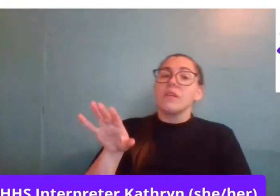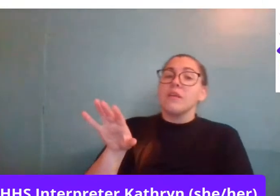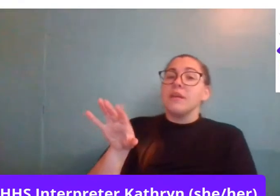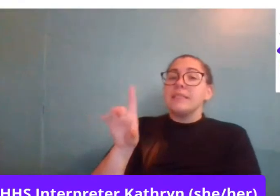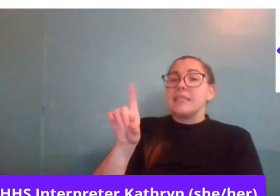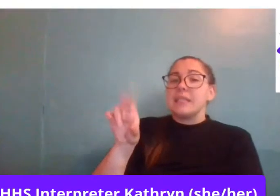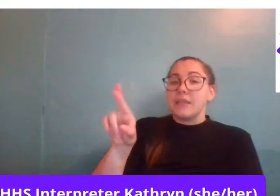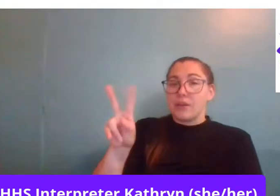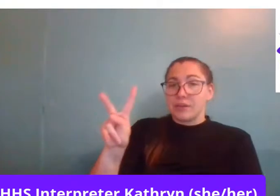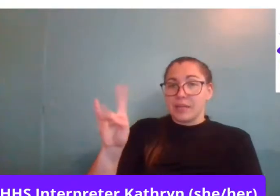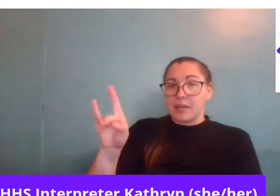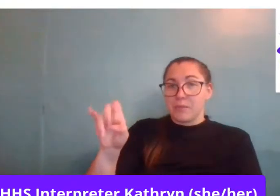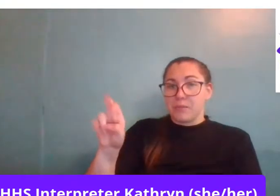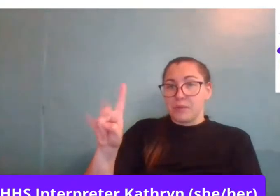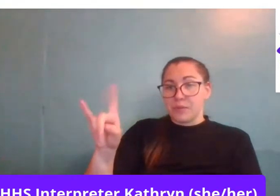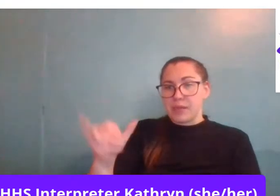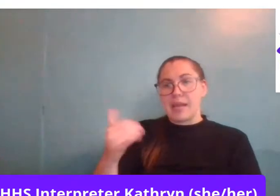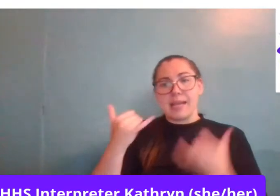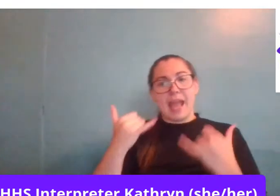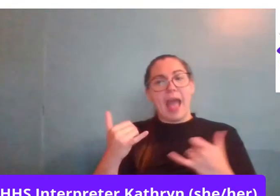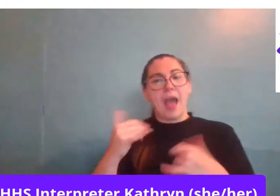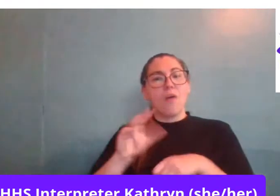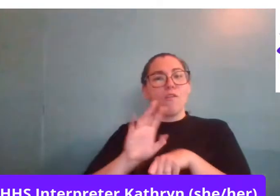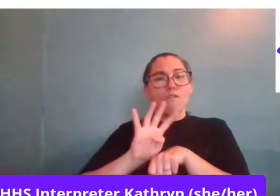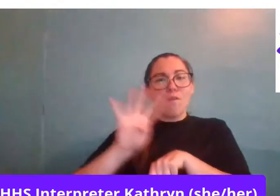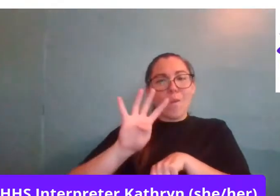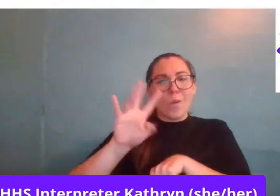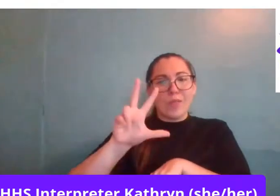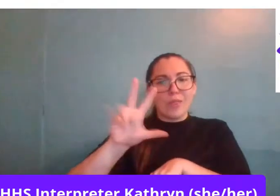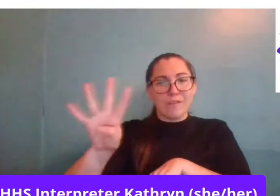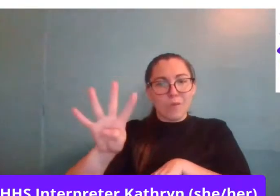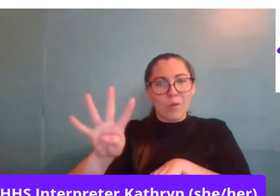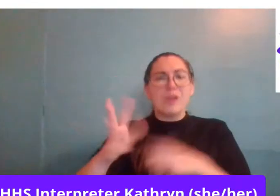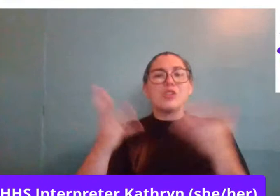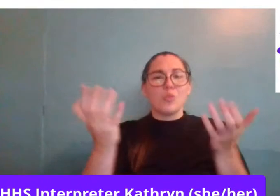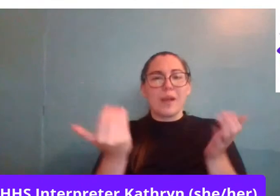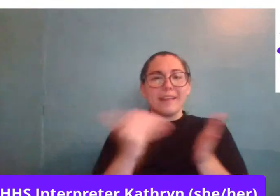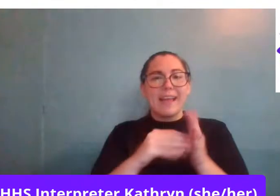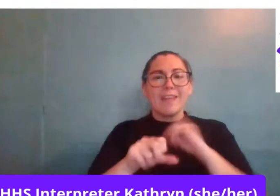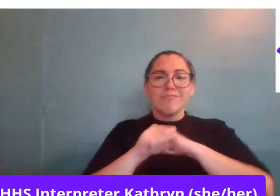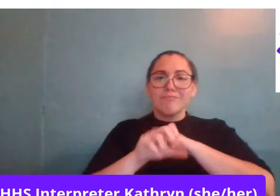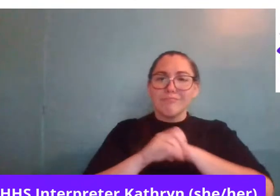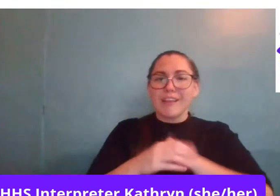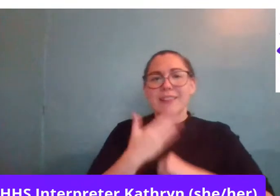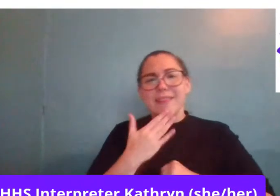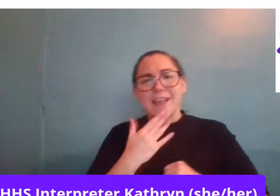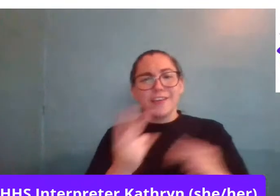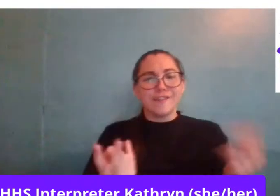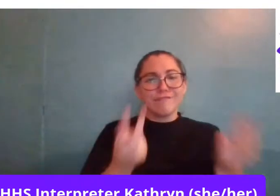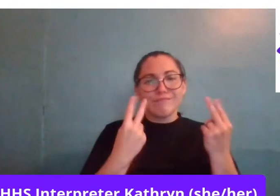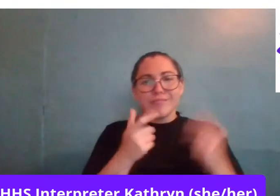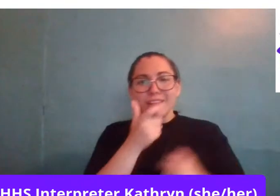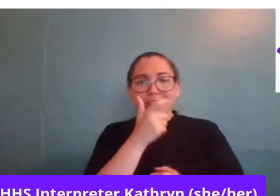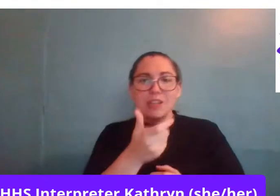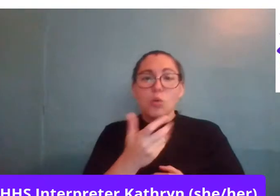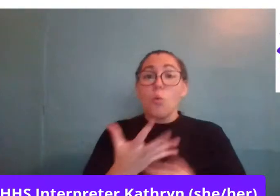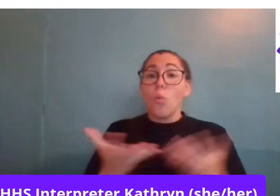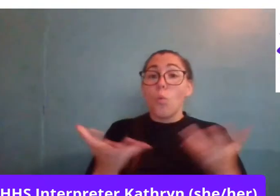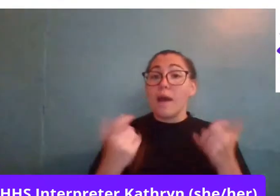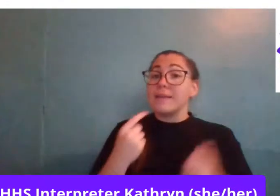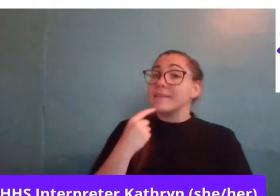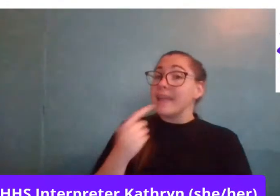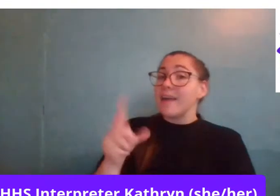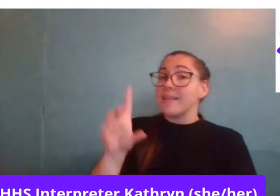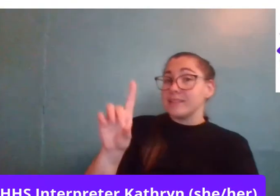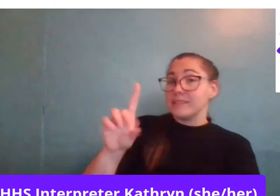4:33 hour. We want to say thank you so much for tuning in to Rolling on the Road with Dr. Kimberly and Dave. We want to say thank you to the Deaf or Hard of